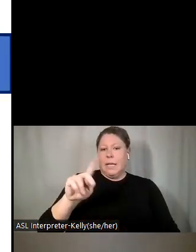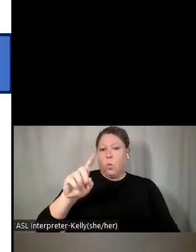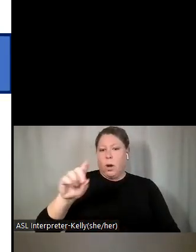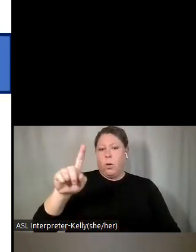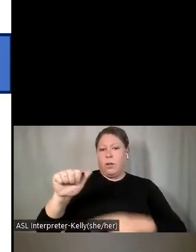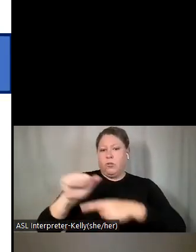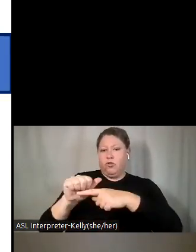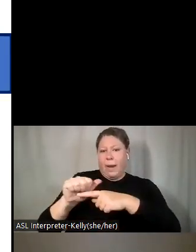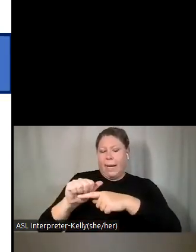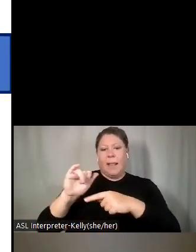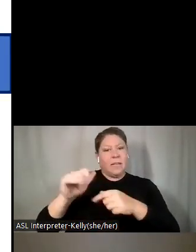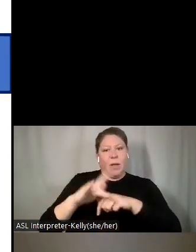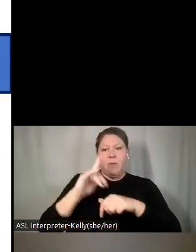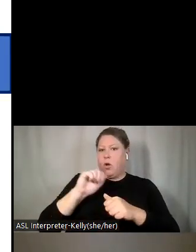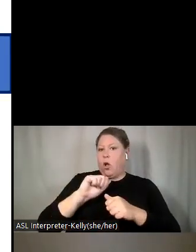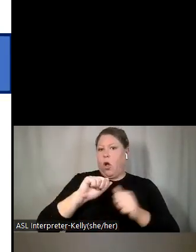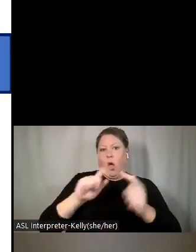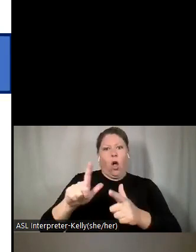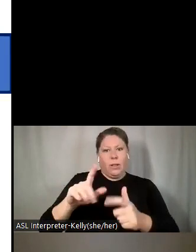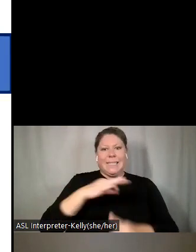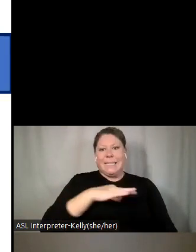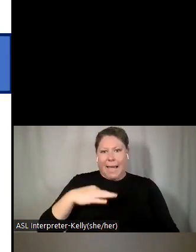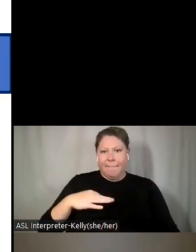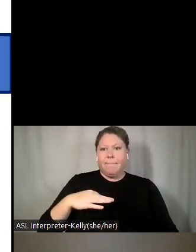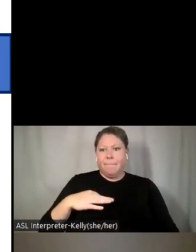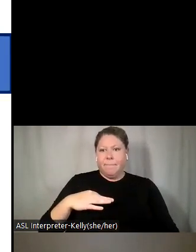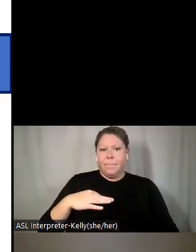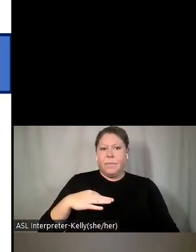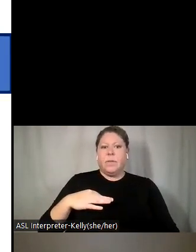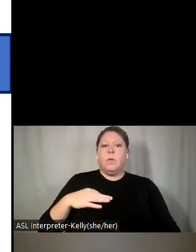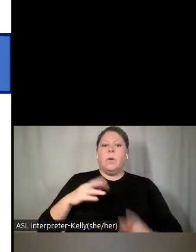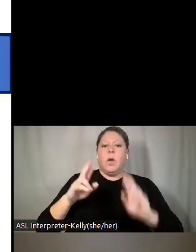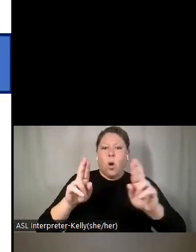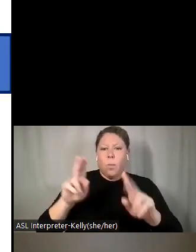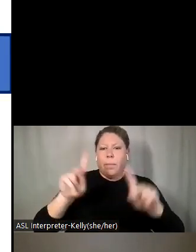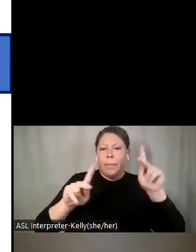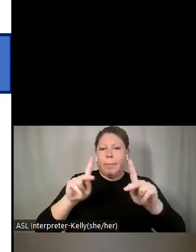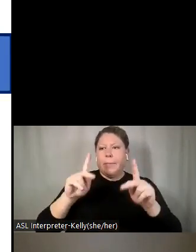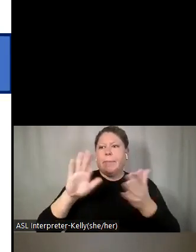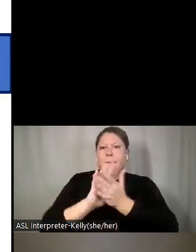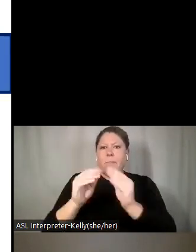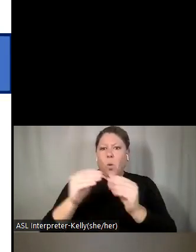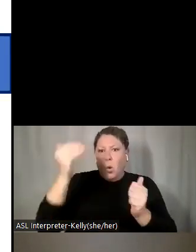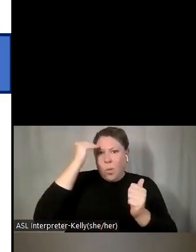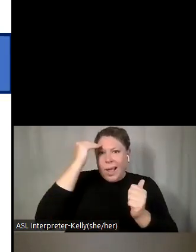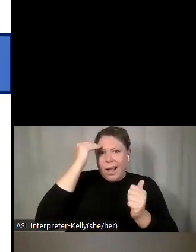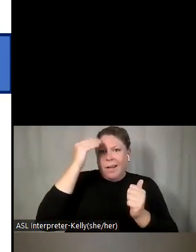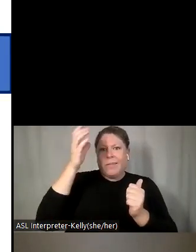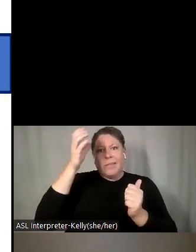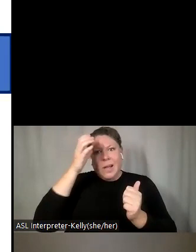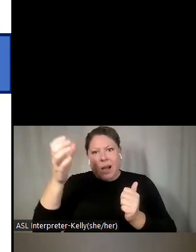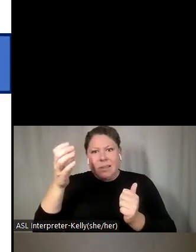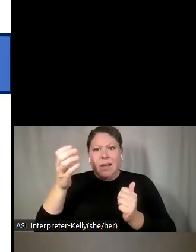hoping to continue to make an impact on folks' awareness of lean concepts and methods and leadership